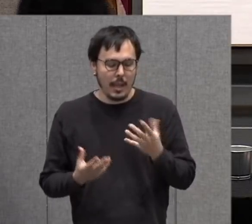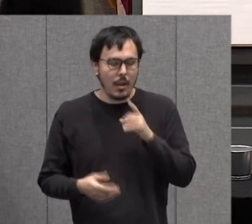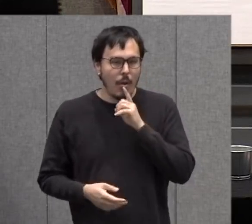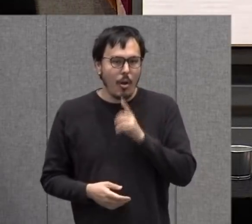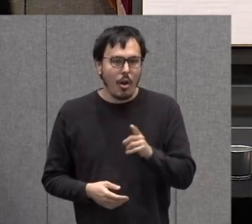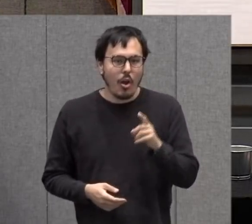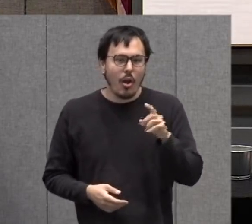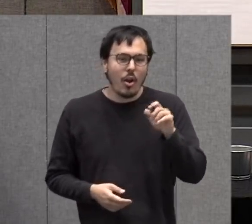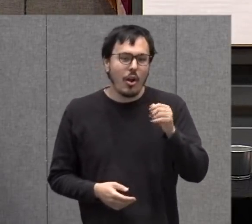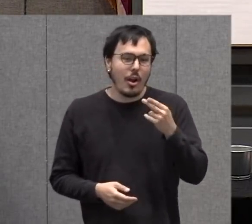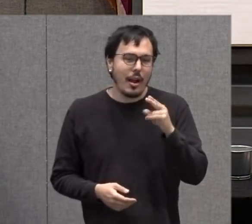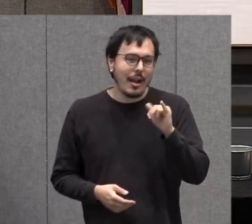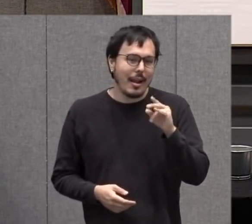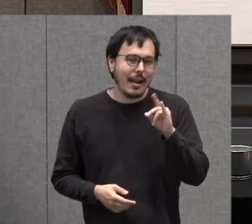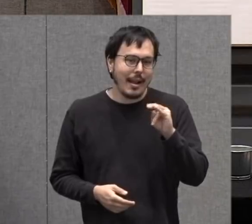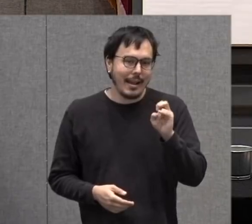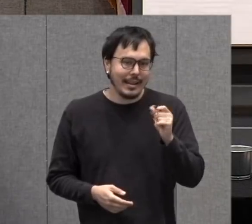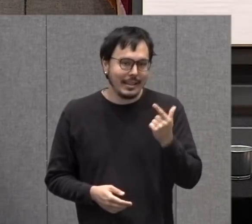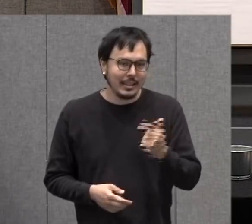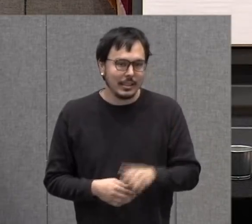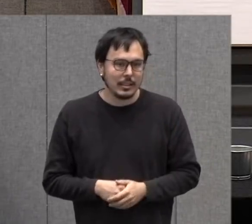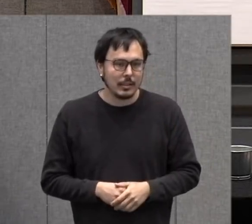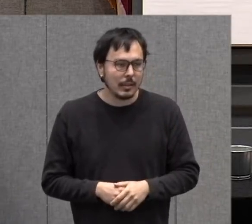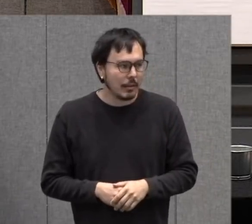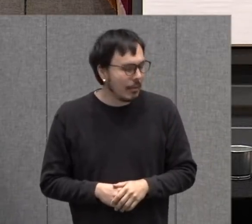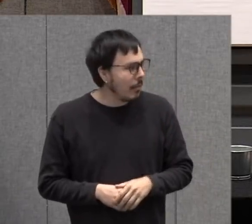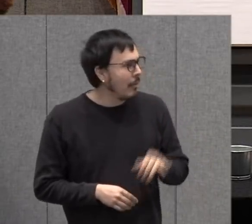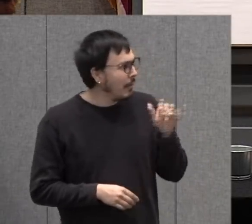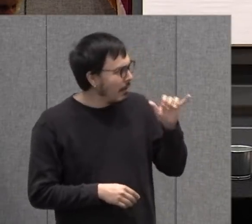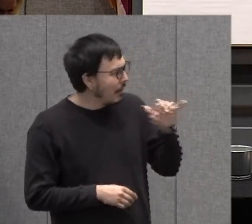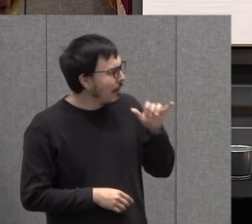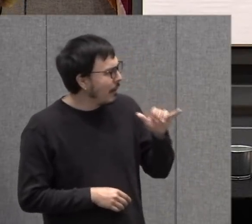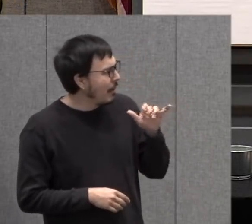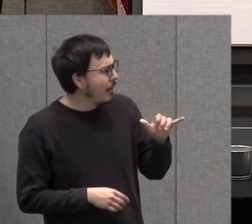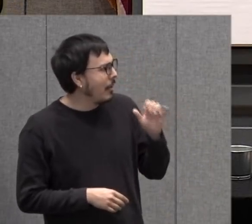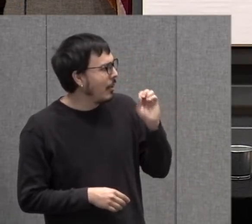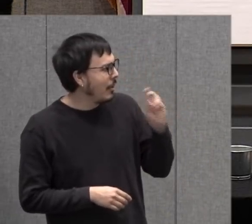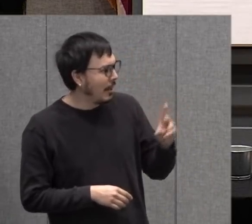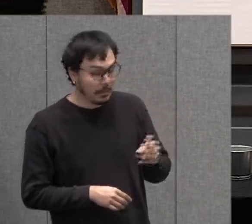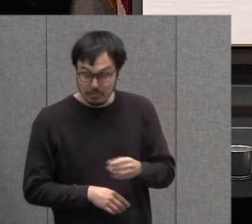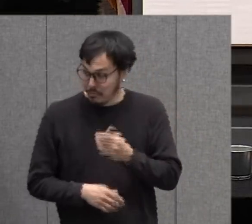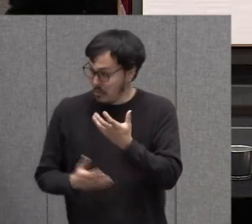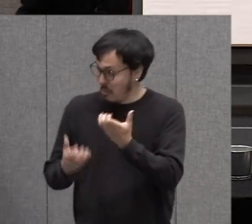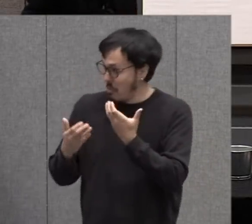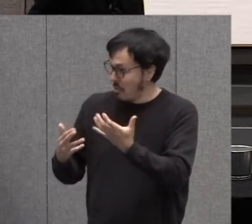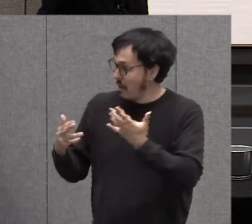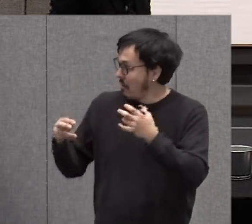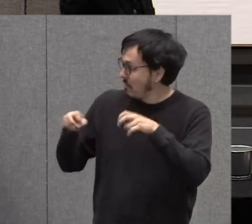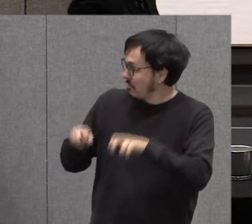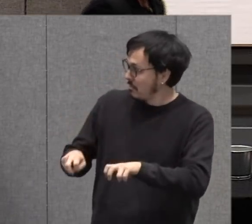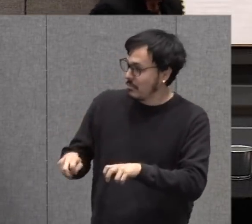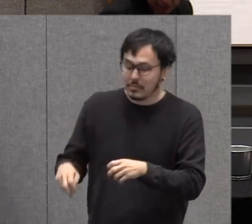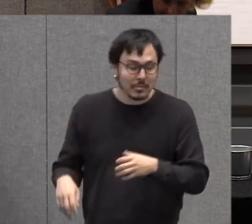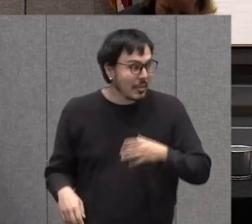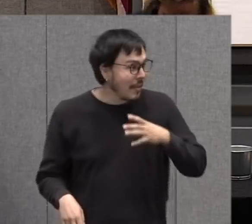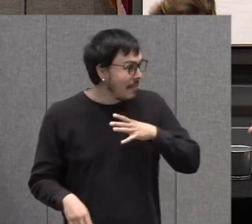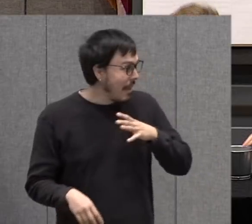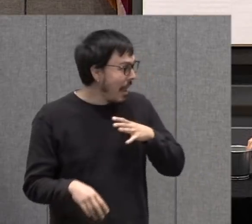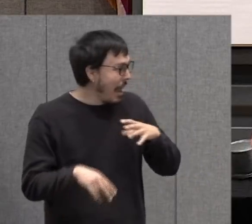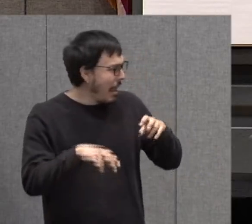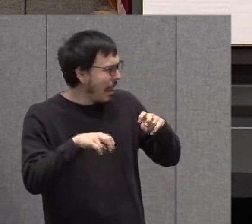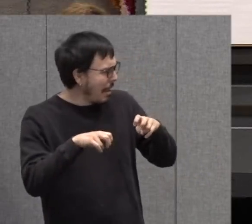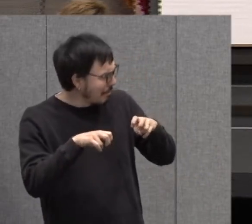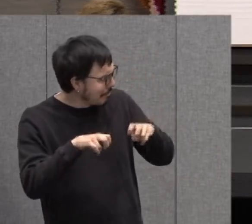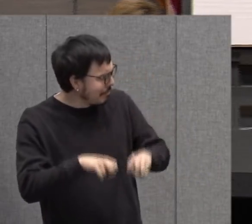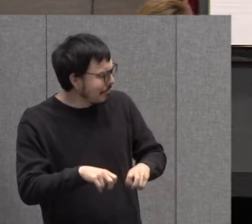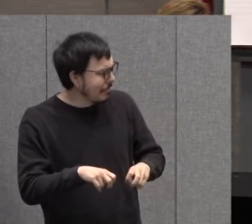have Yep. a seat Let's for do this it. game. Okay. How many are hiding? This sounds like this is going to be a game that